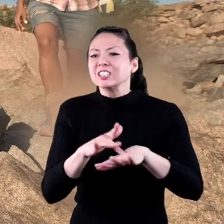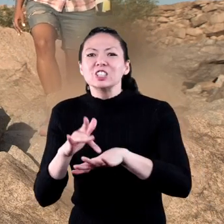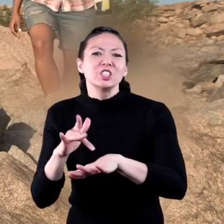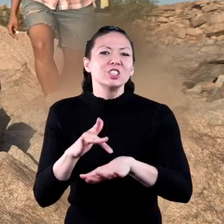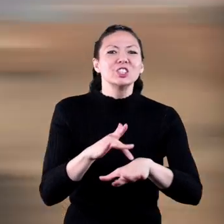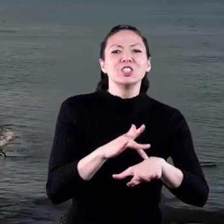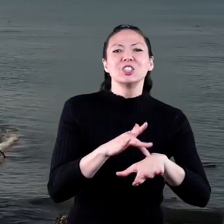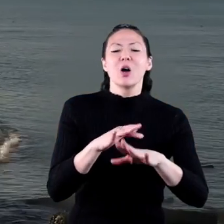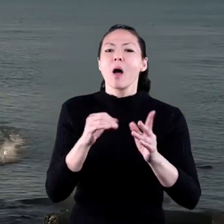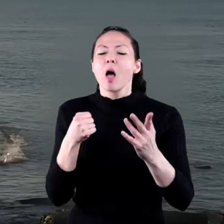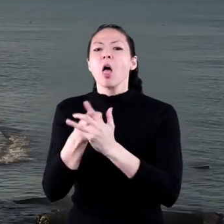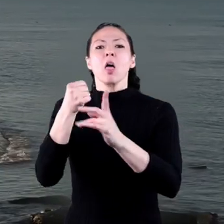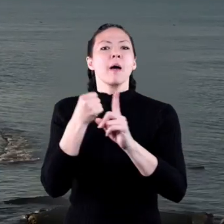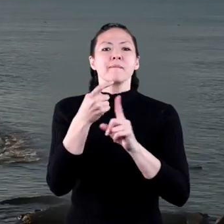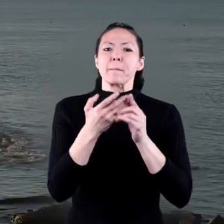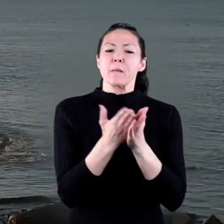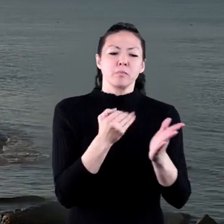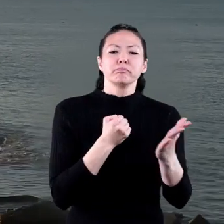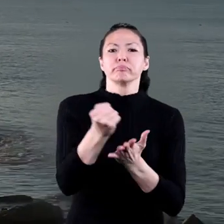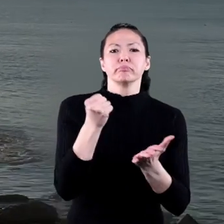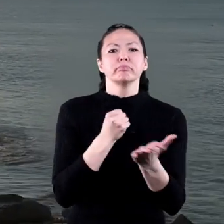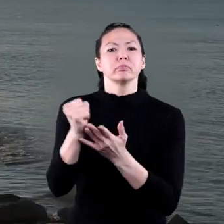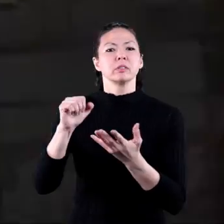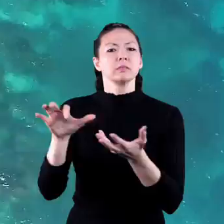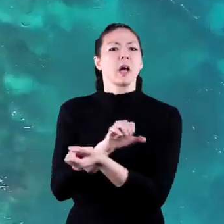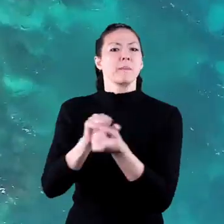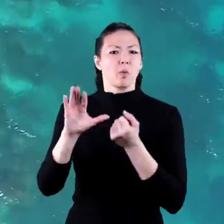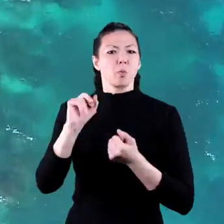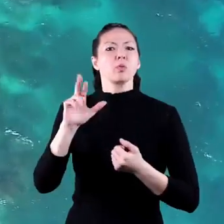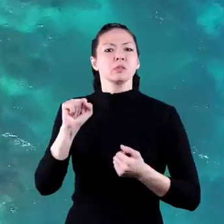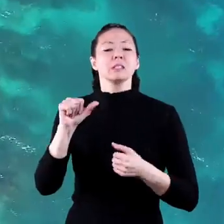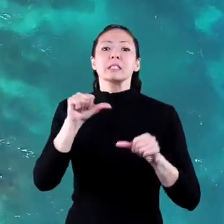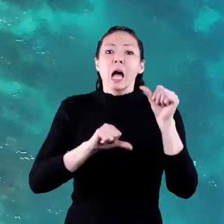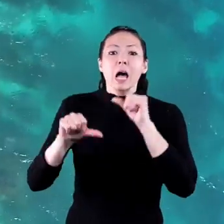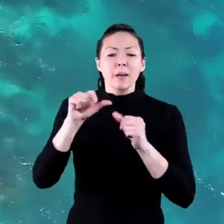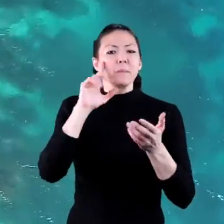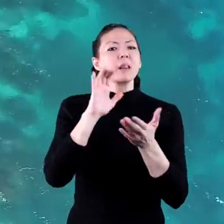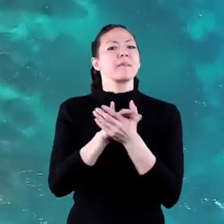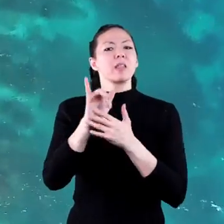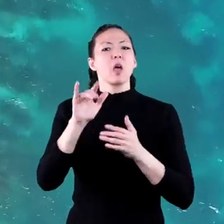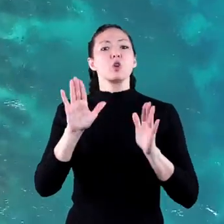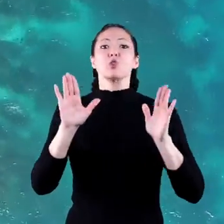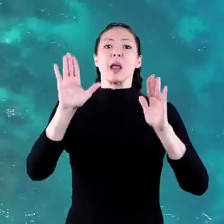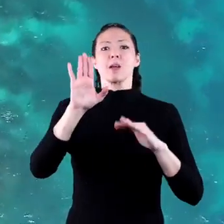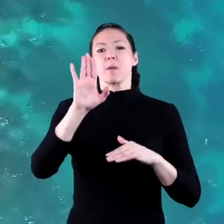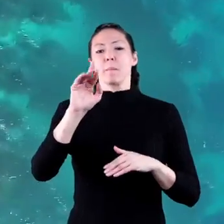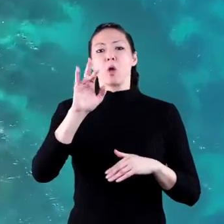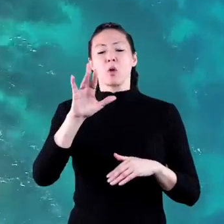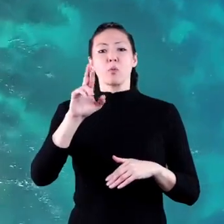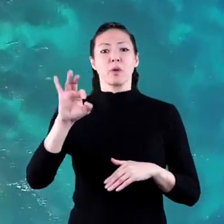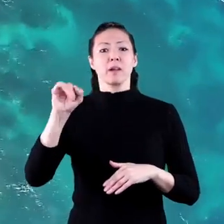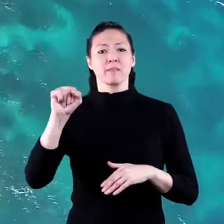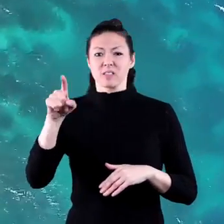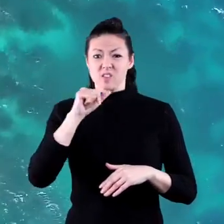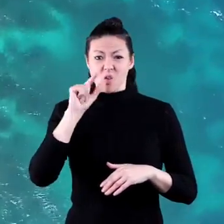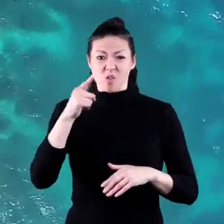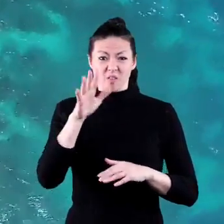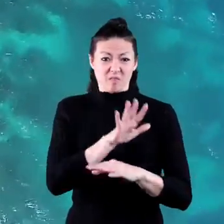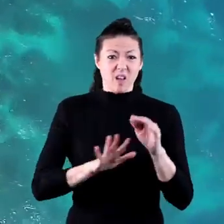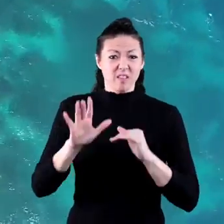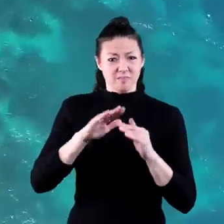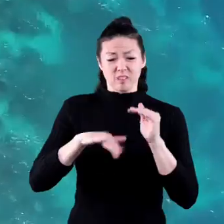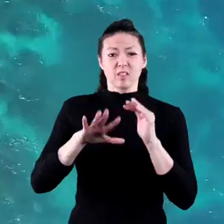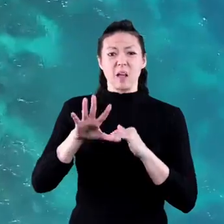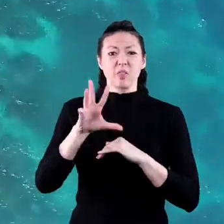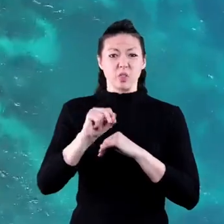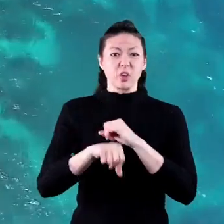touch them, or bump into them with their boats. Some scientists believe the Great Barrier Reef will not even be around in less